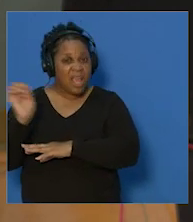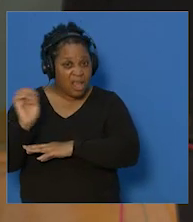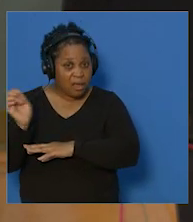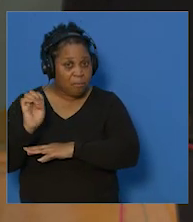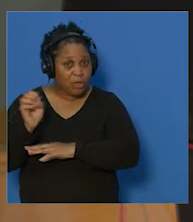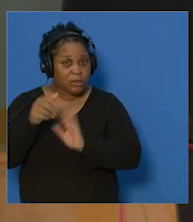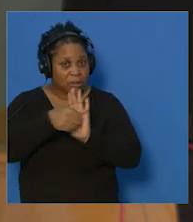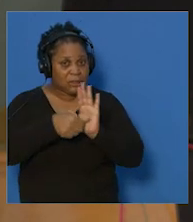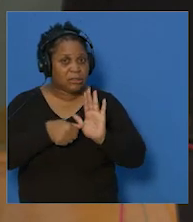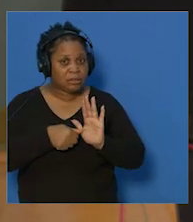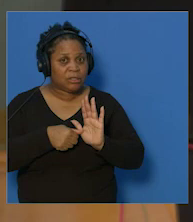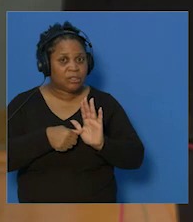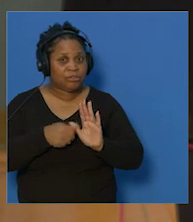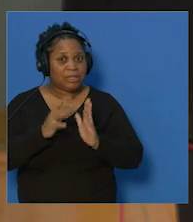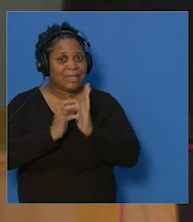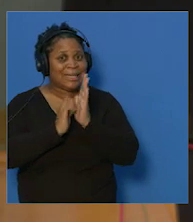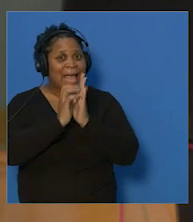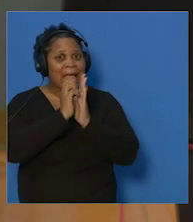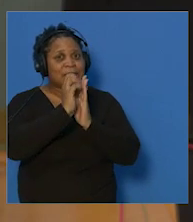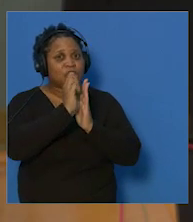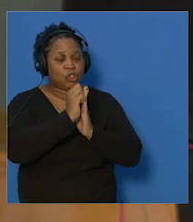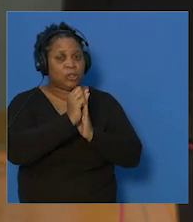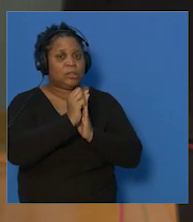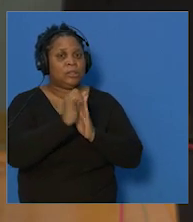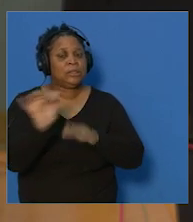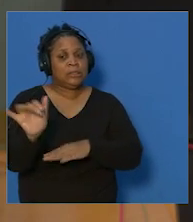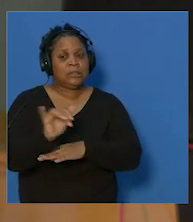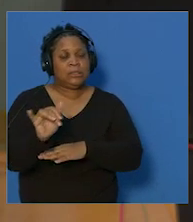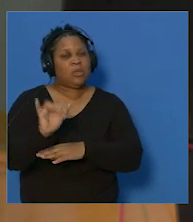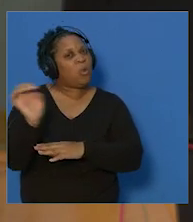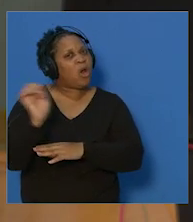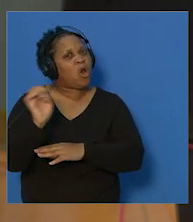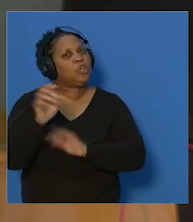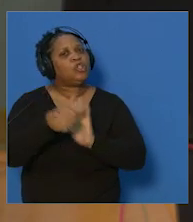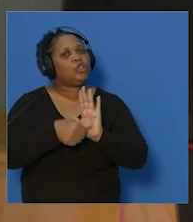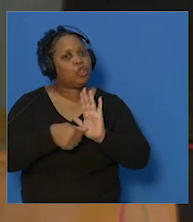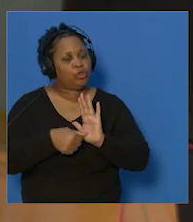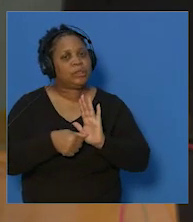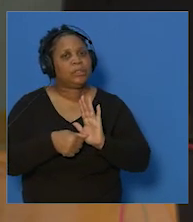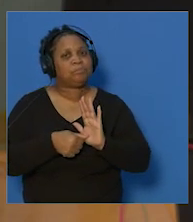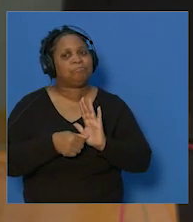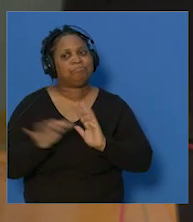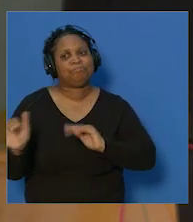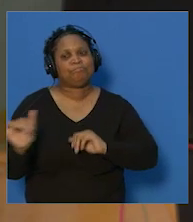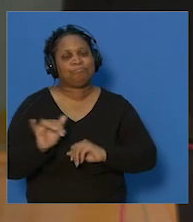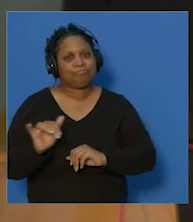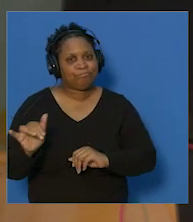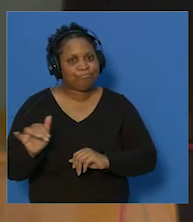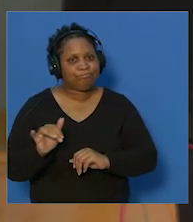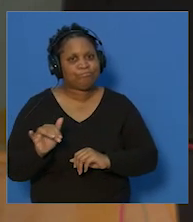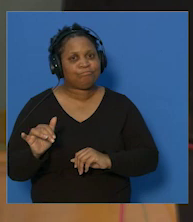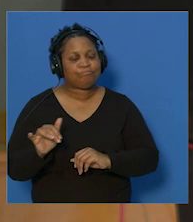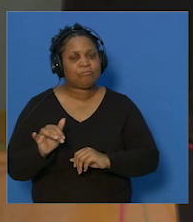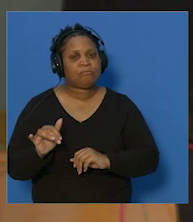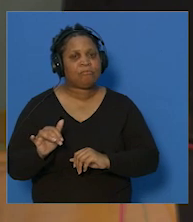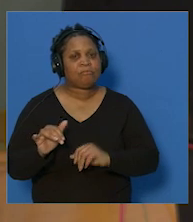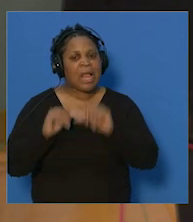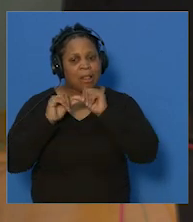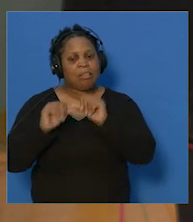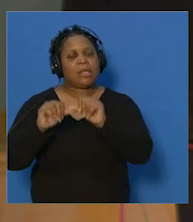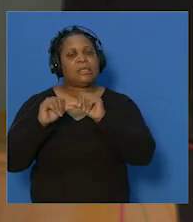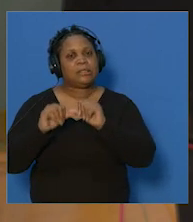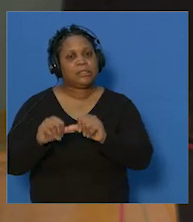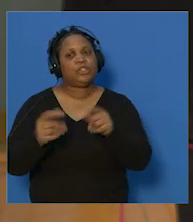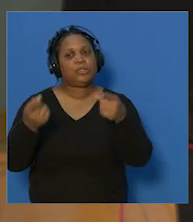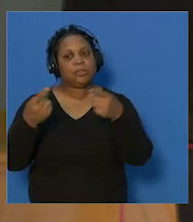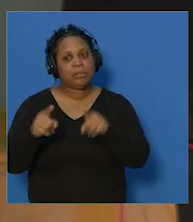emergency surgeries, cancer surgeries, as well as urgent surgeries, those continue to be they continue to